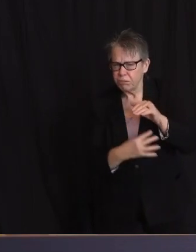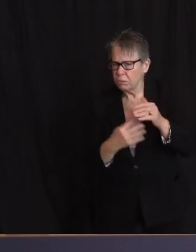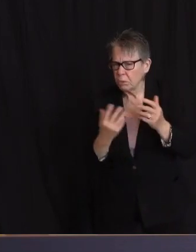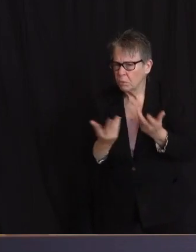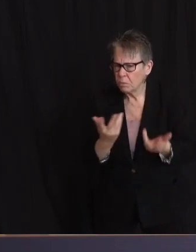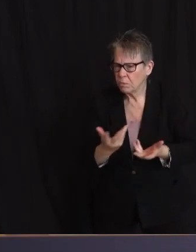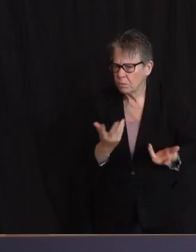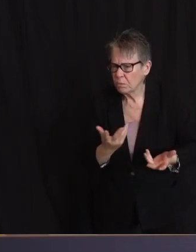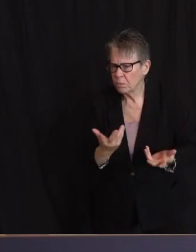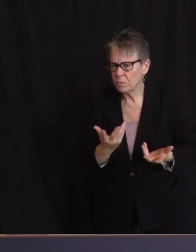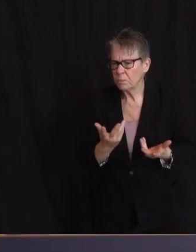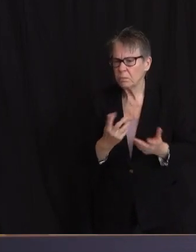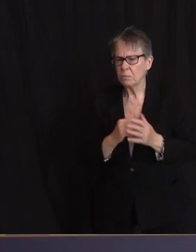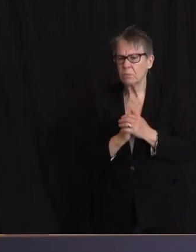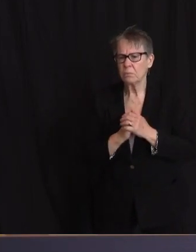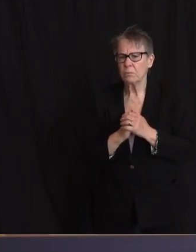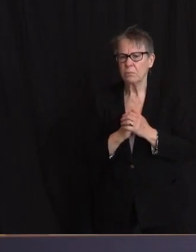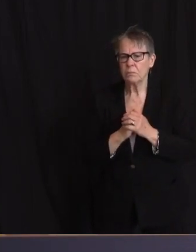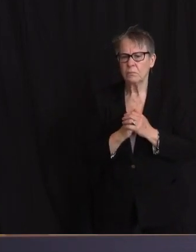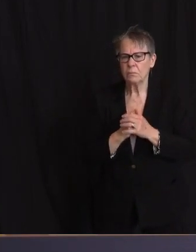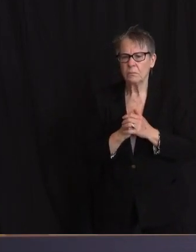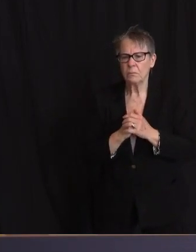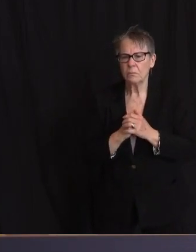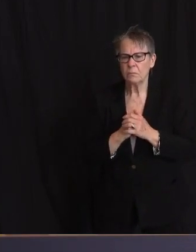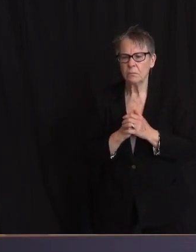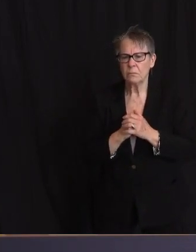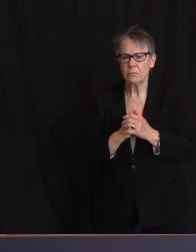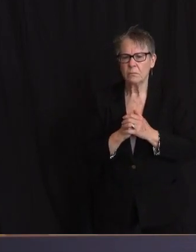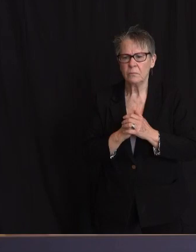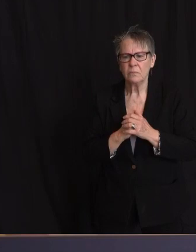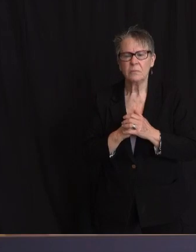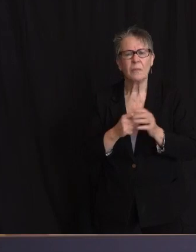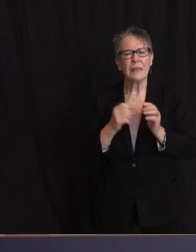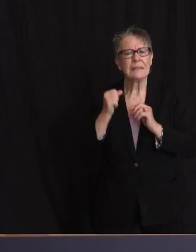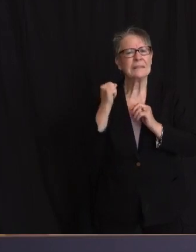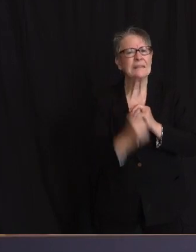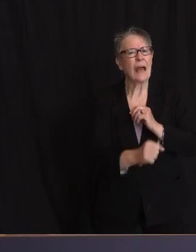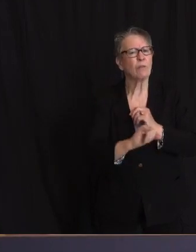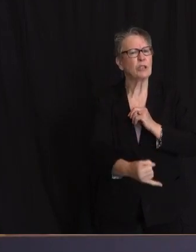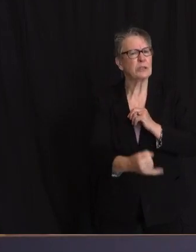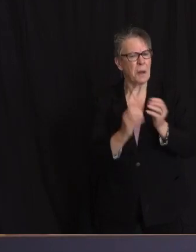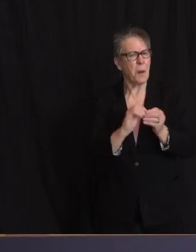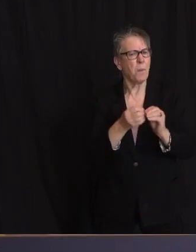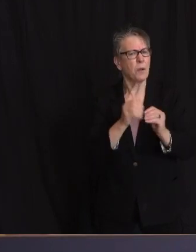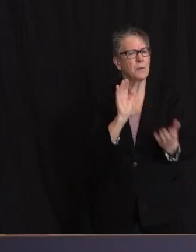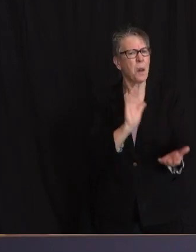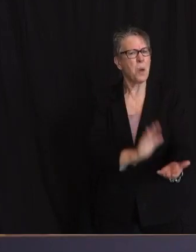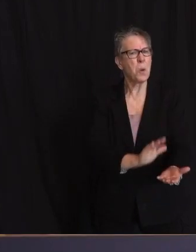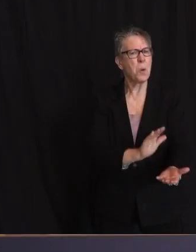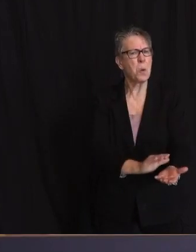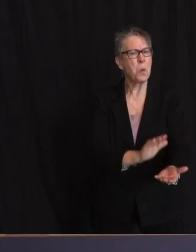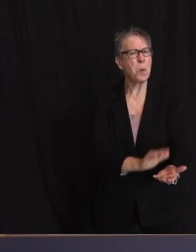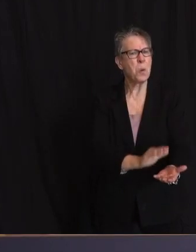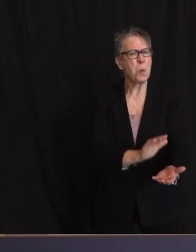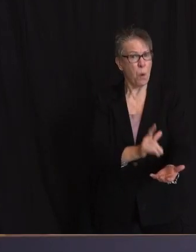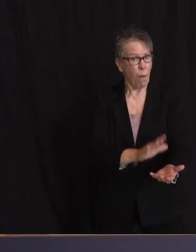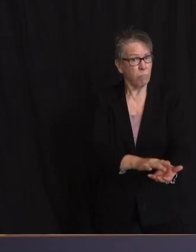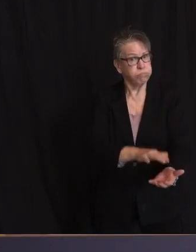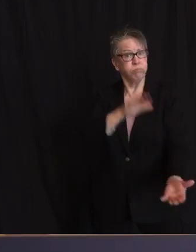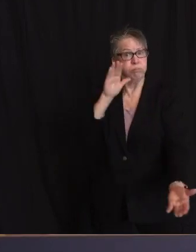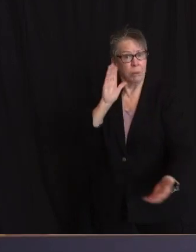these leveling off numbers could indeed just level off and continue to go down? And then finally, you said that there are 73